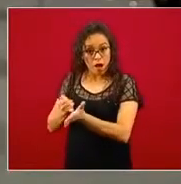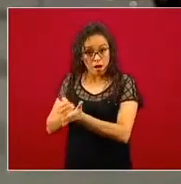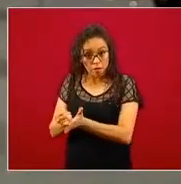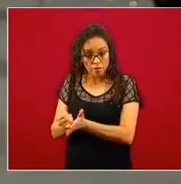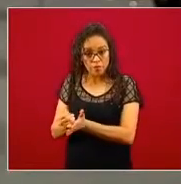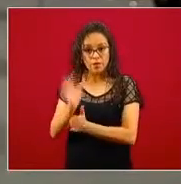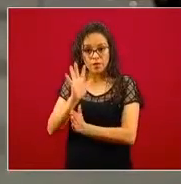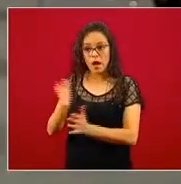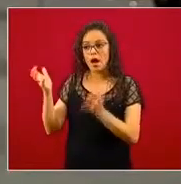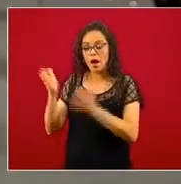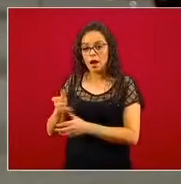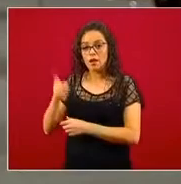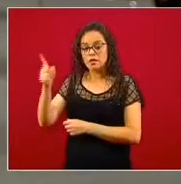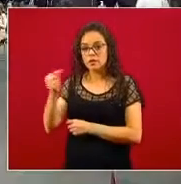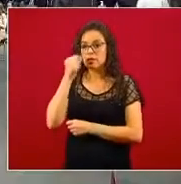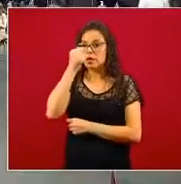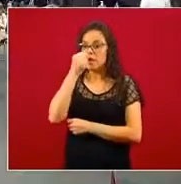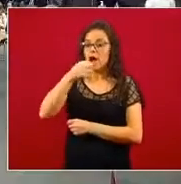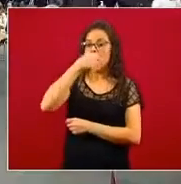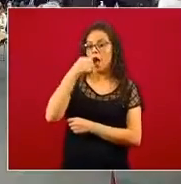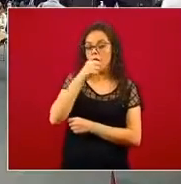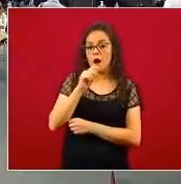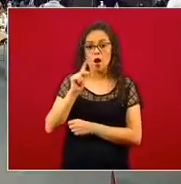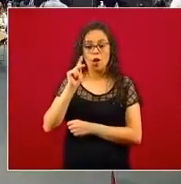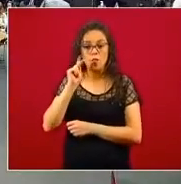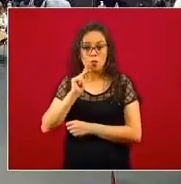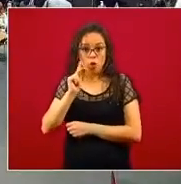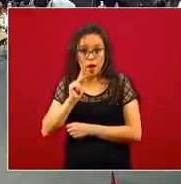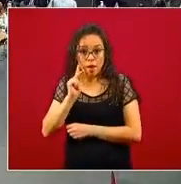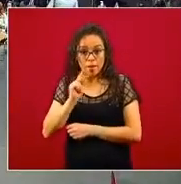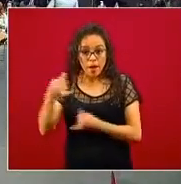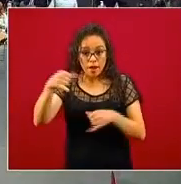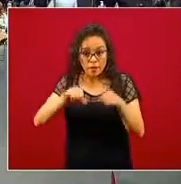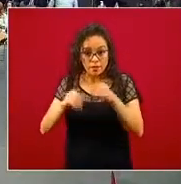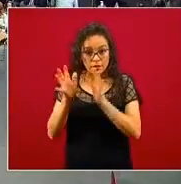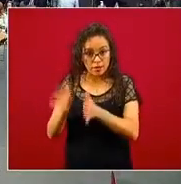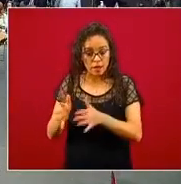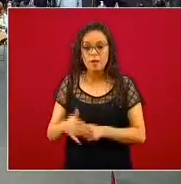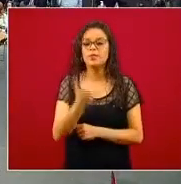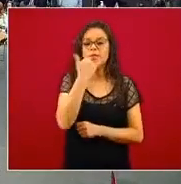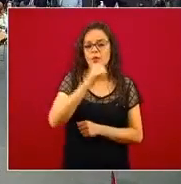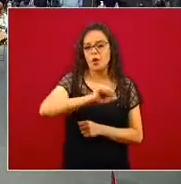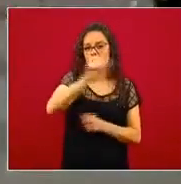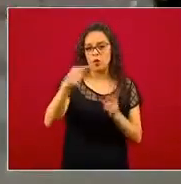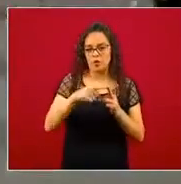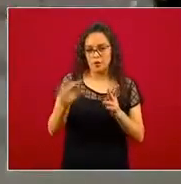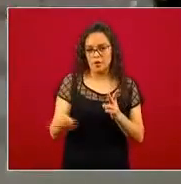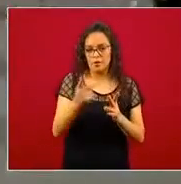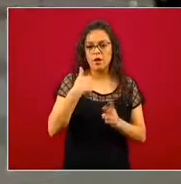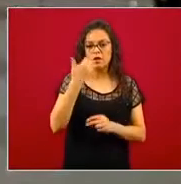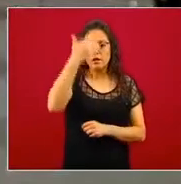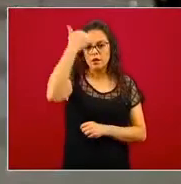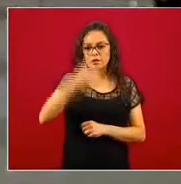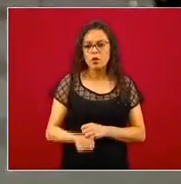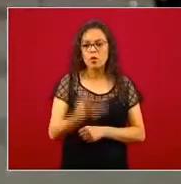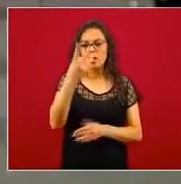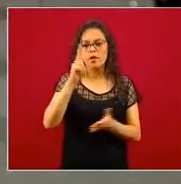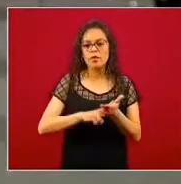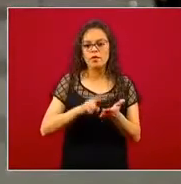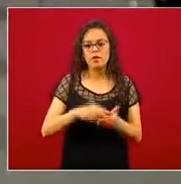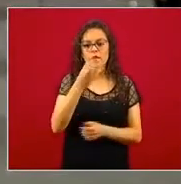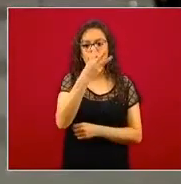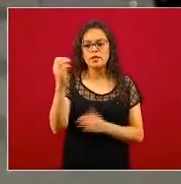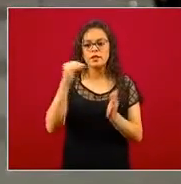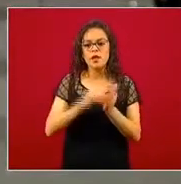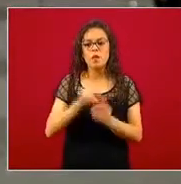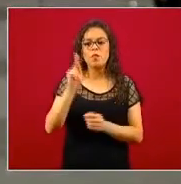COVID. And you published a protocol for caring for this type of